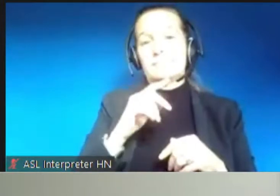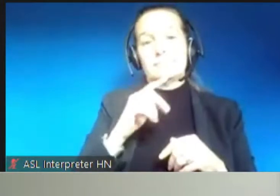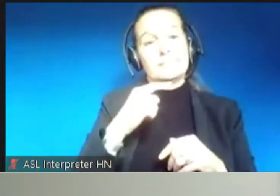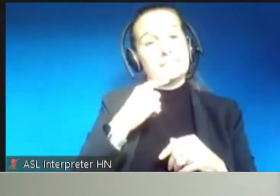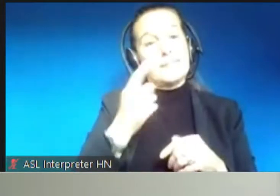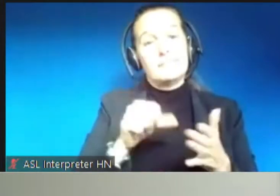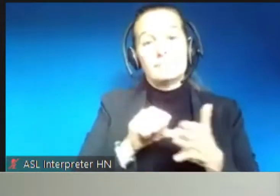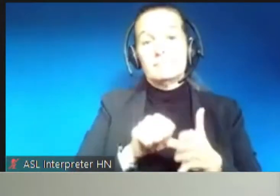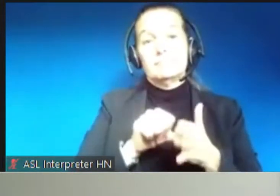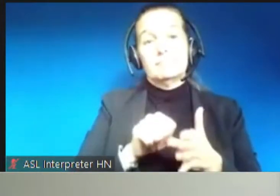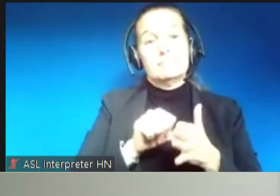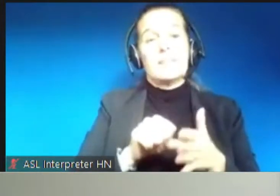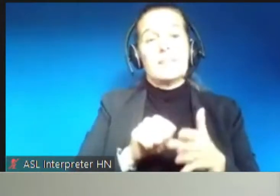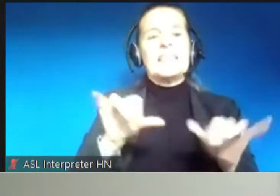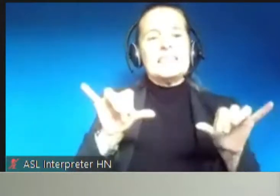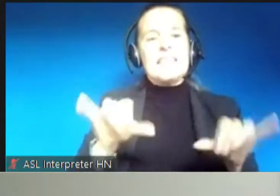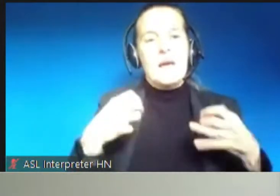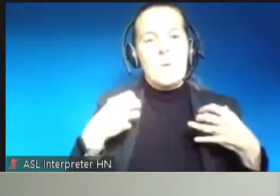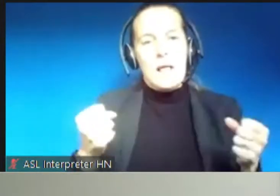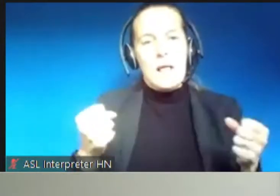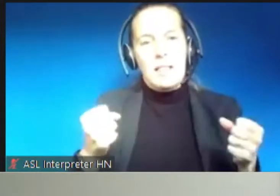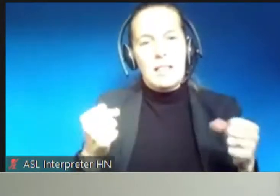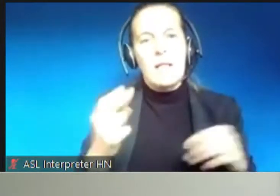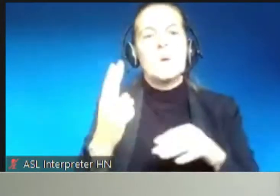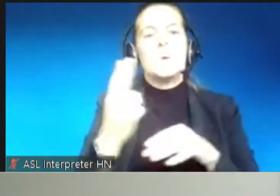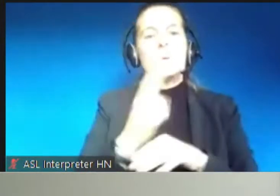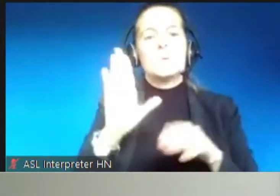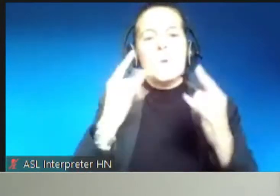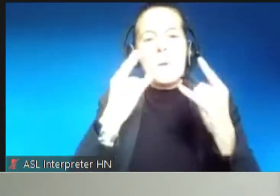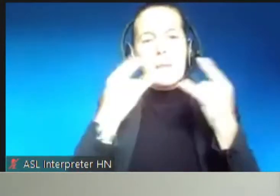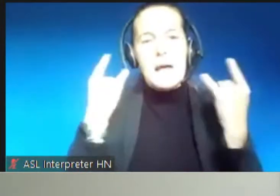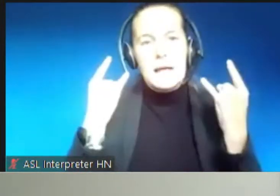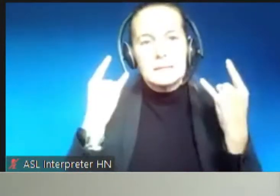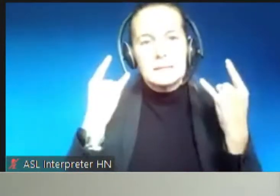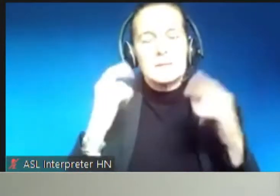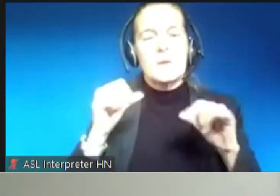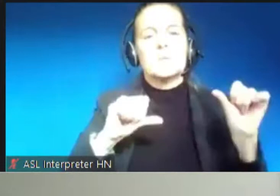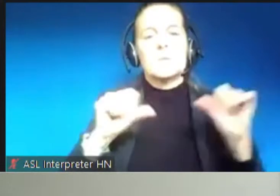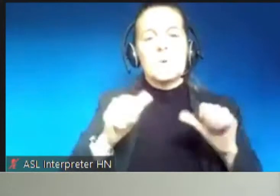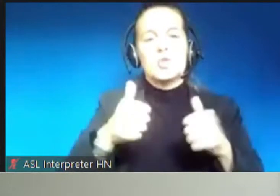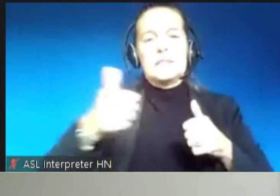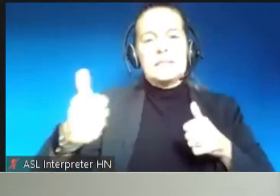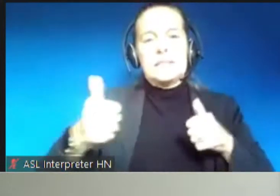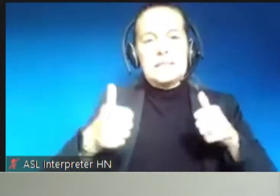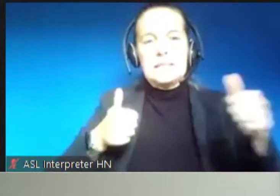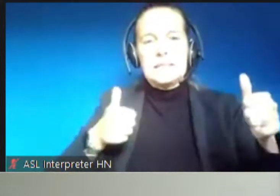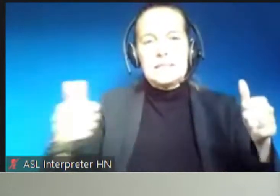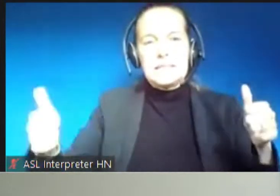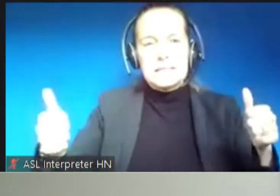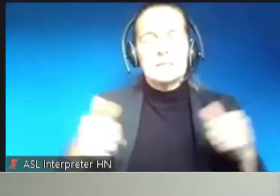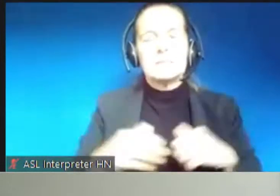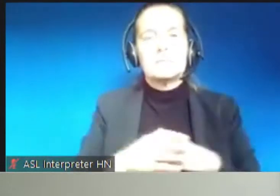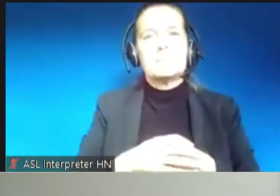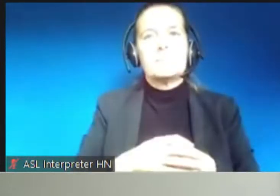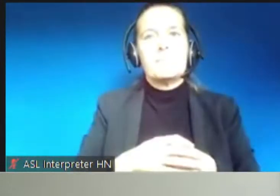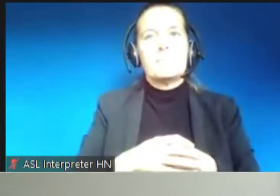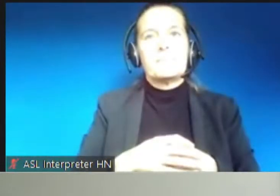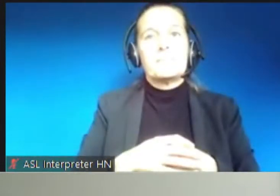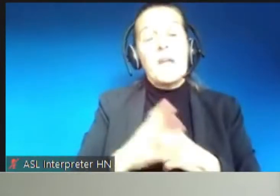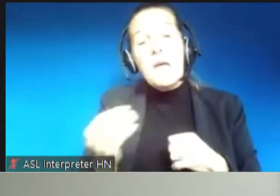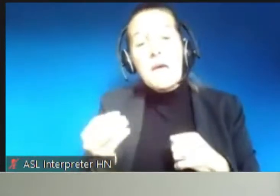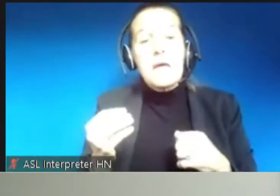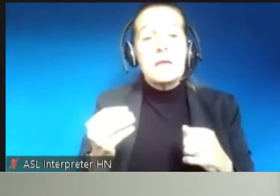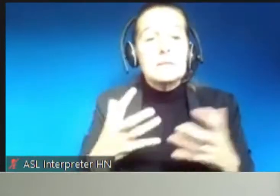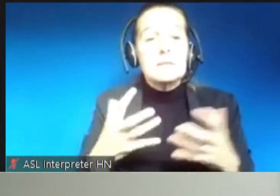well. Make sure you're using your masks, keeping social distances, and as much as we can have